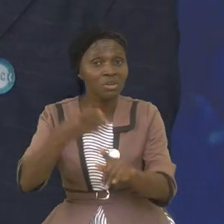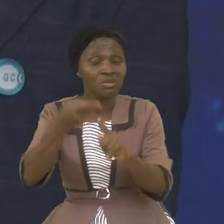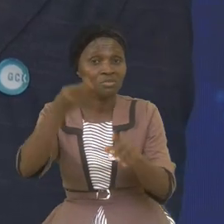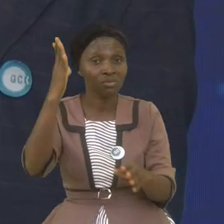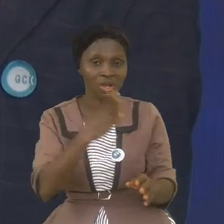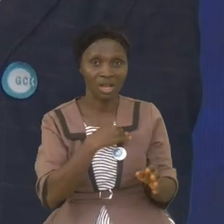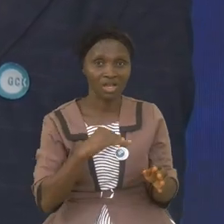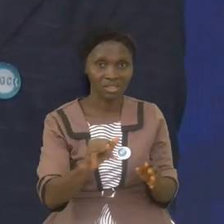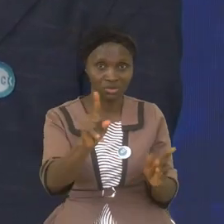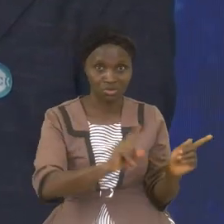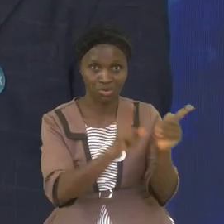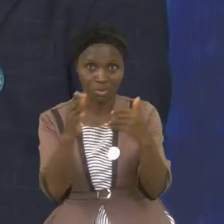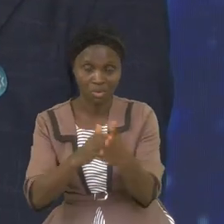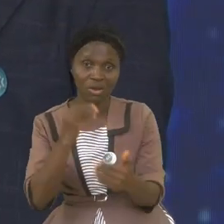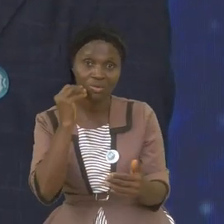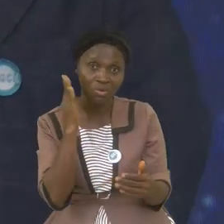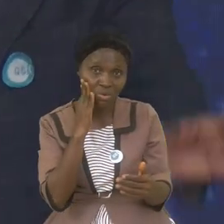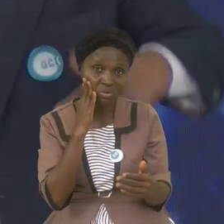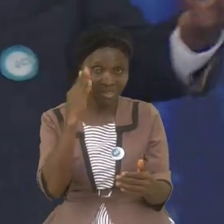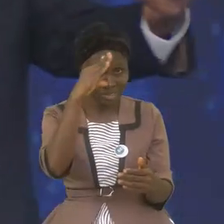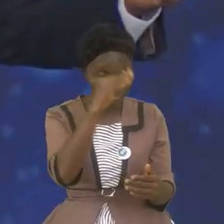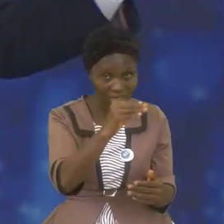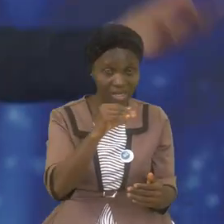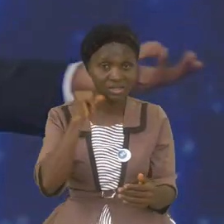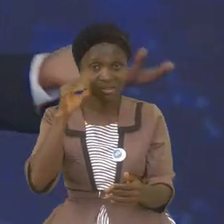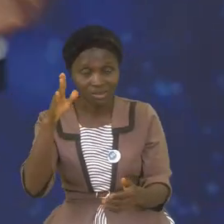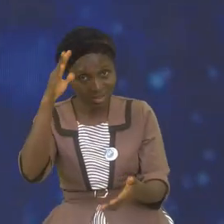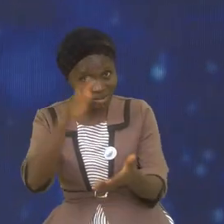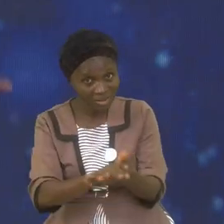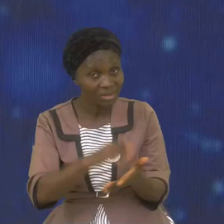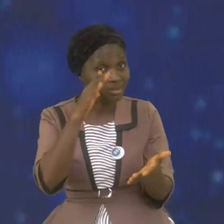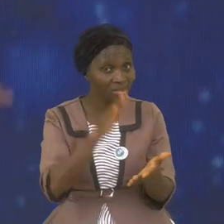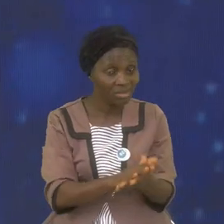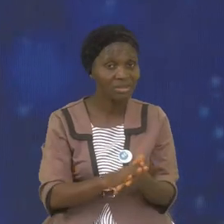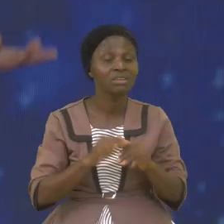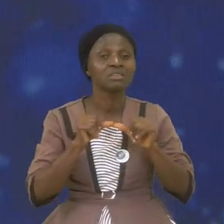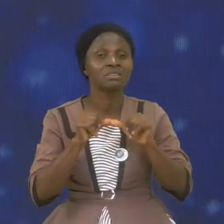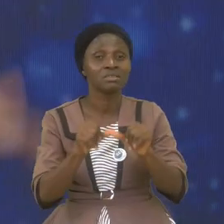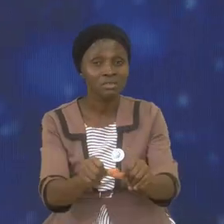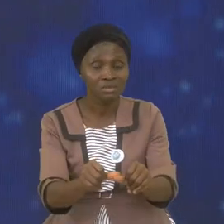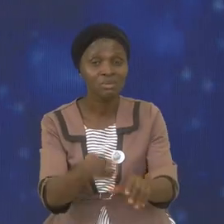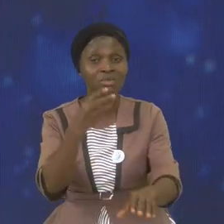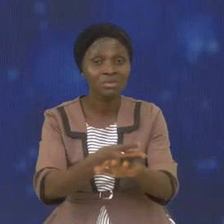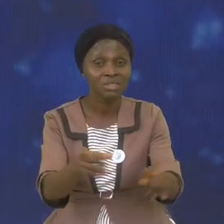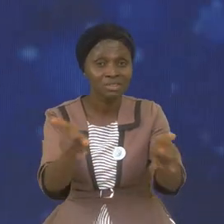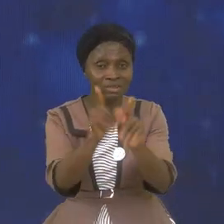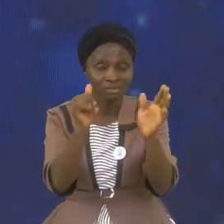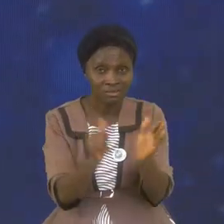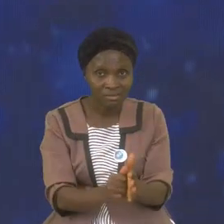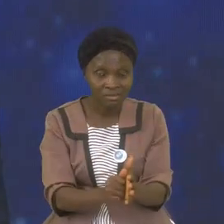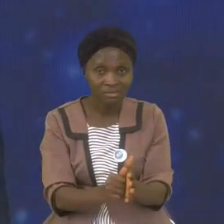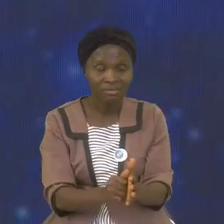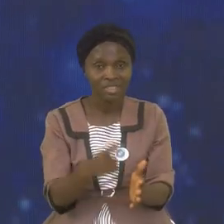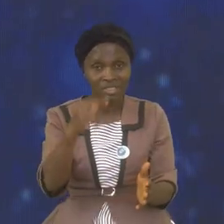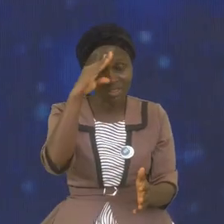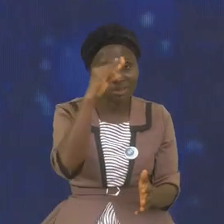is still who he was. The wife, the woman, is still who she was. The